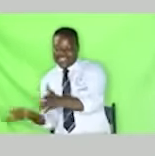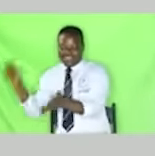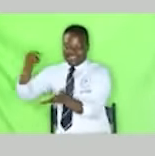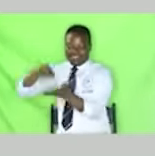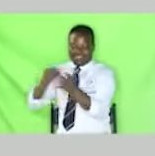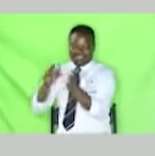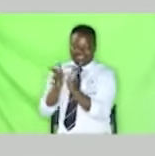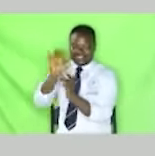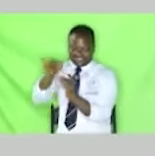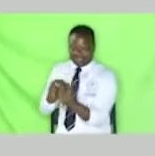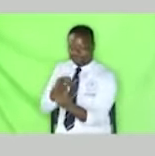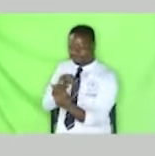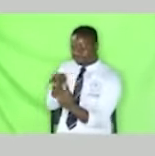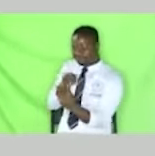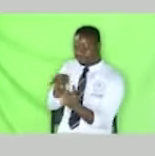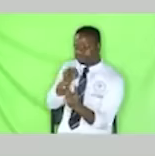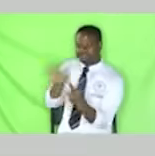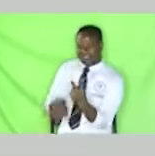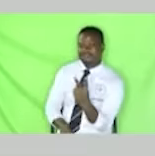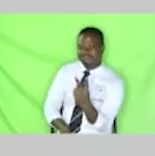Christ.